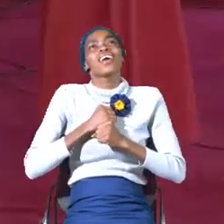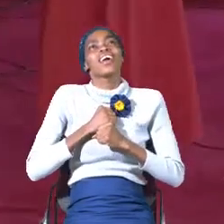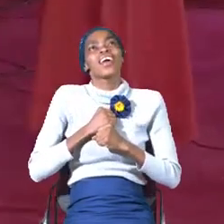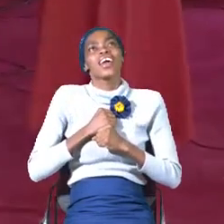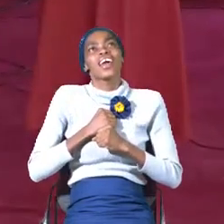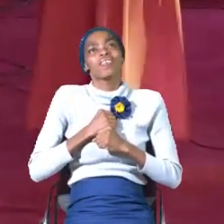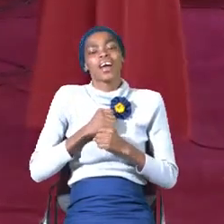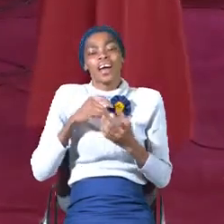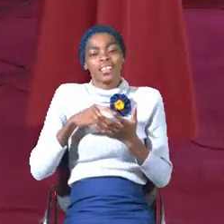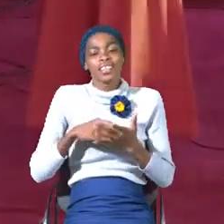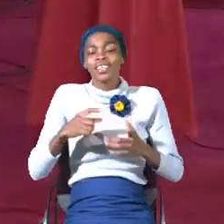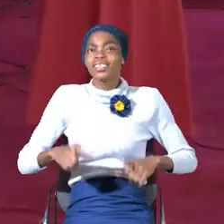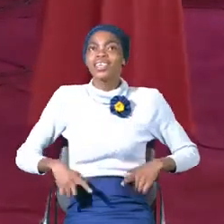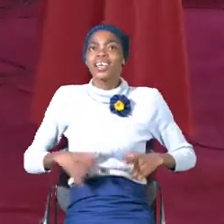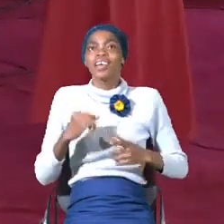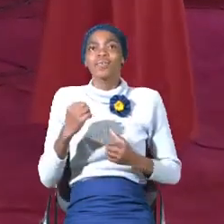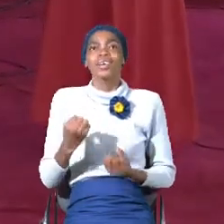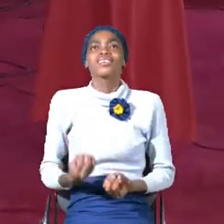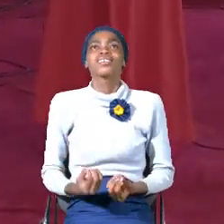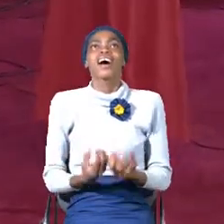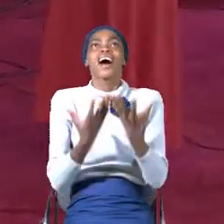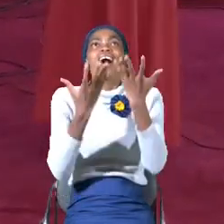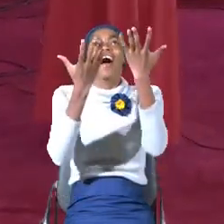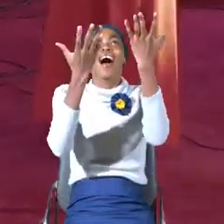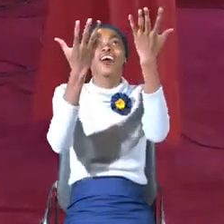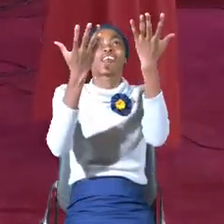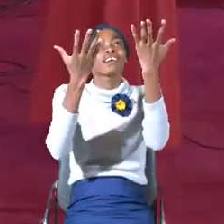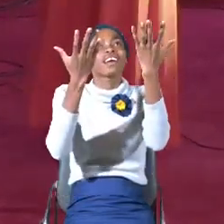receive this living